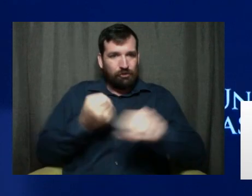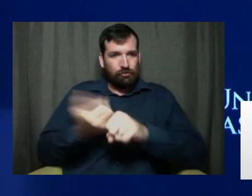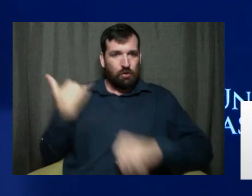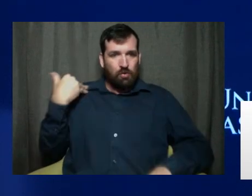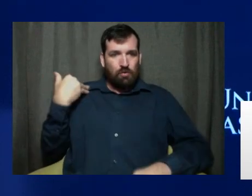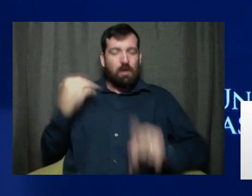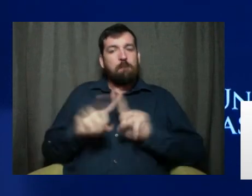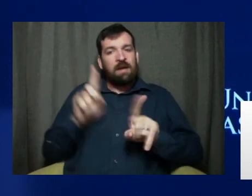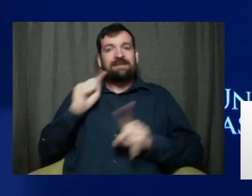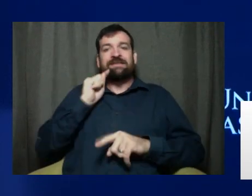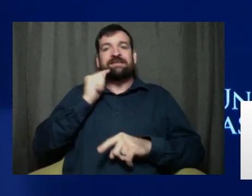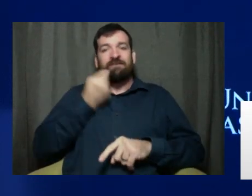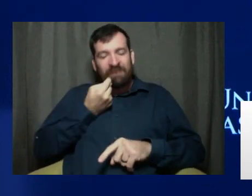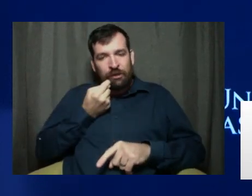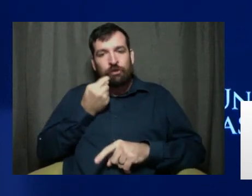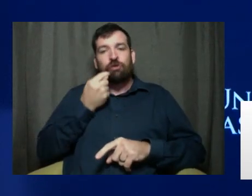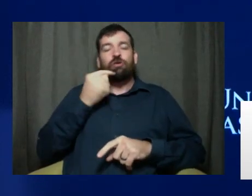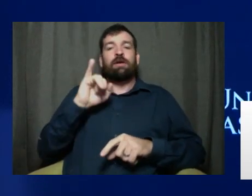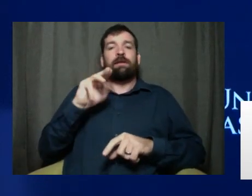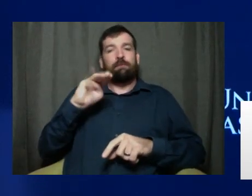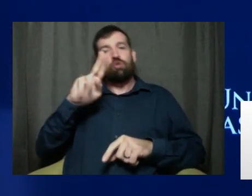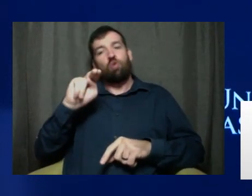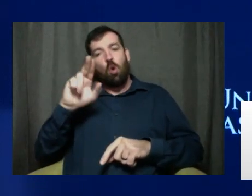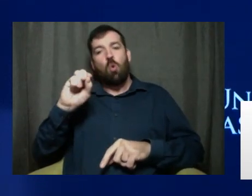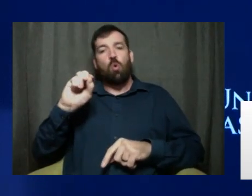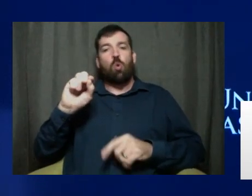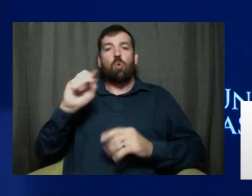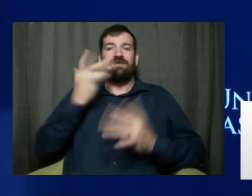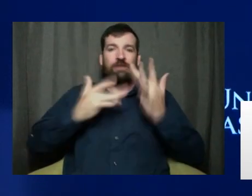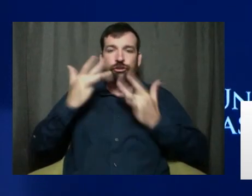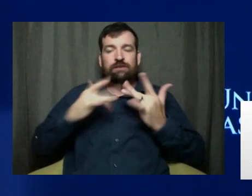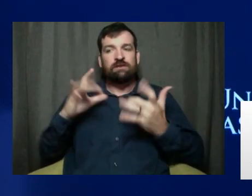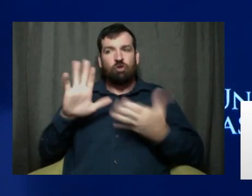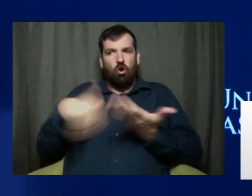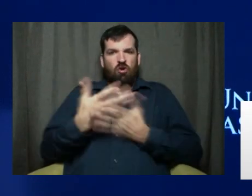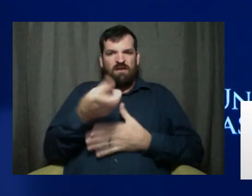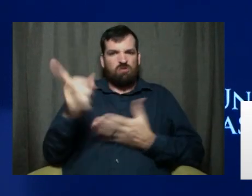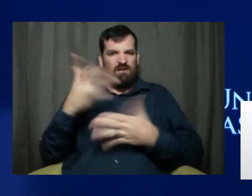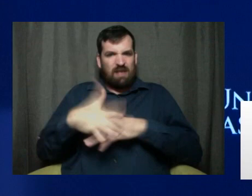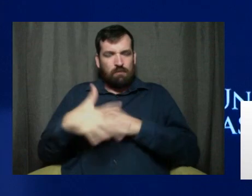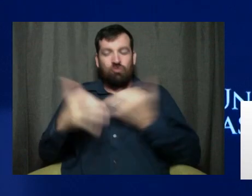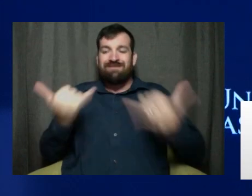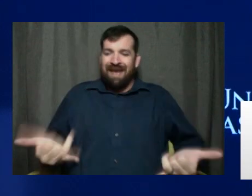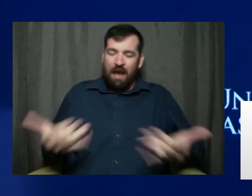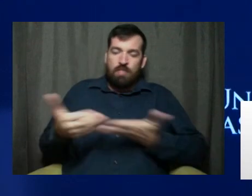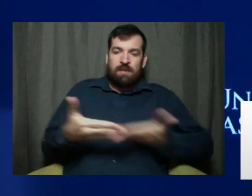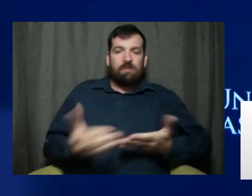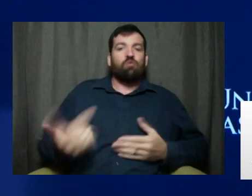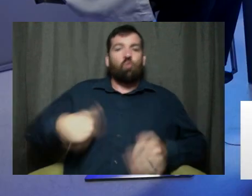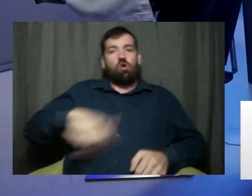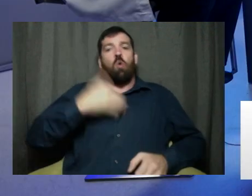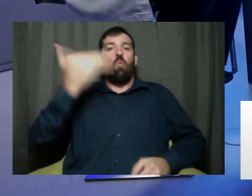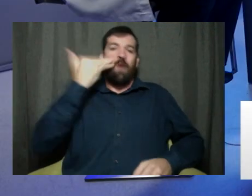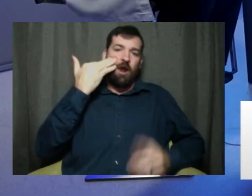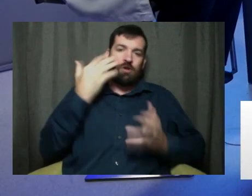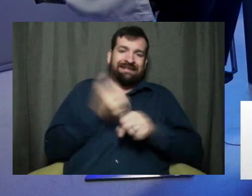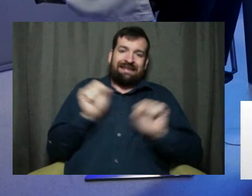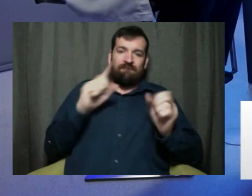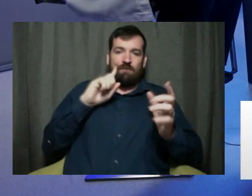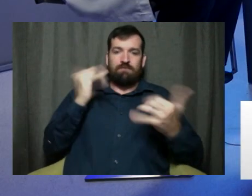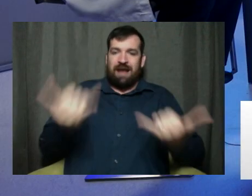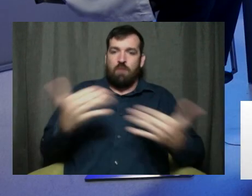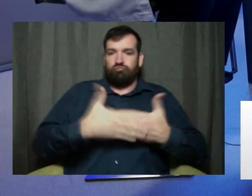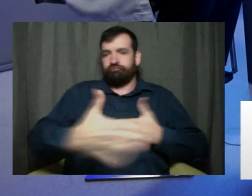combined immunodeficiency, all of these things that are out there now, those kids are on our radar to make sure that they're safe off the bat. Doc, I have to ask you,